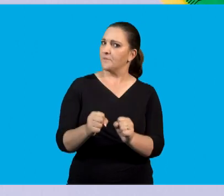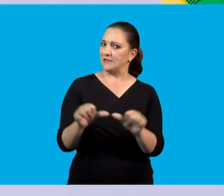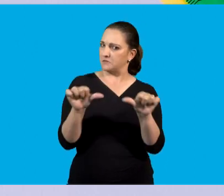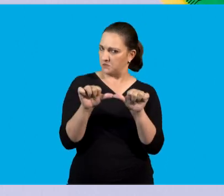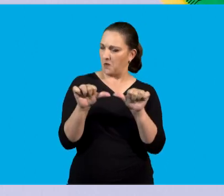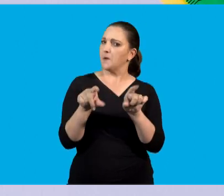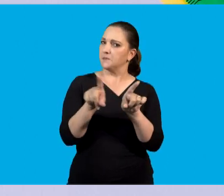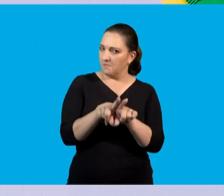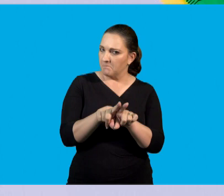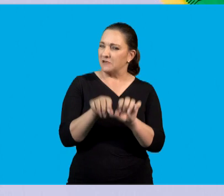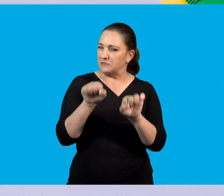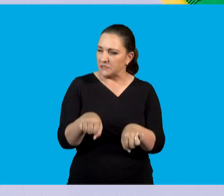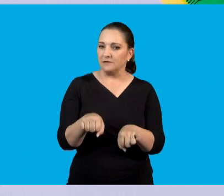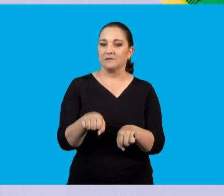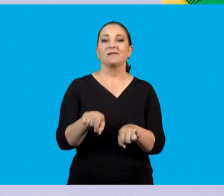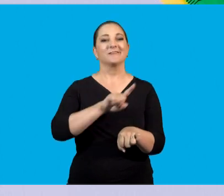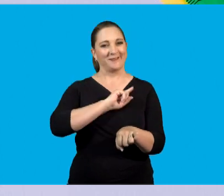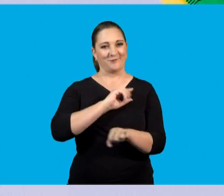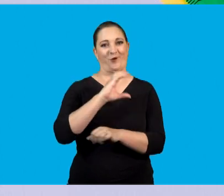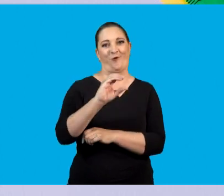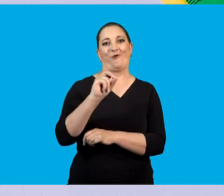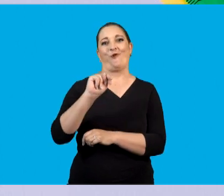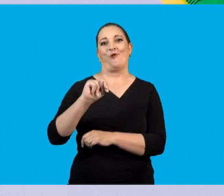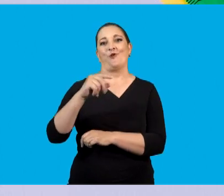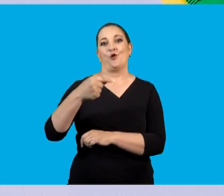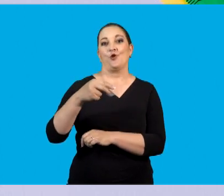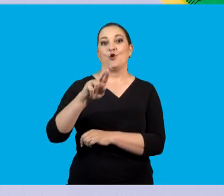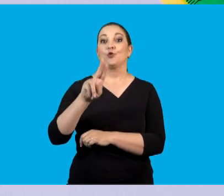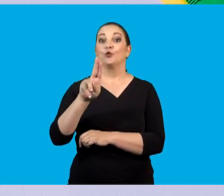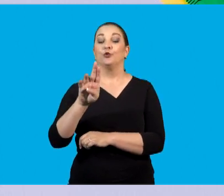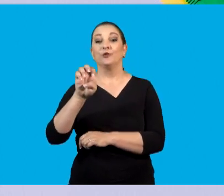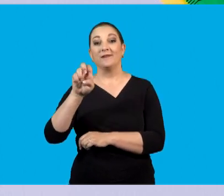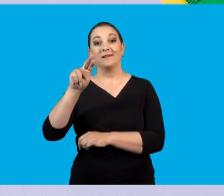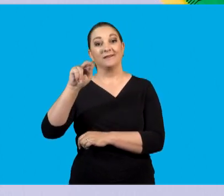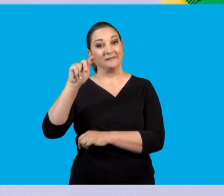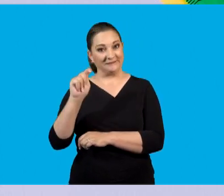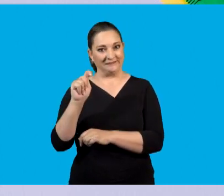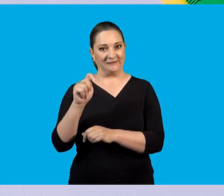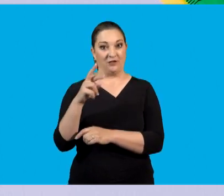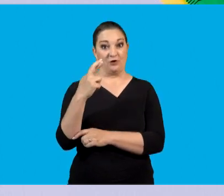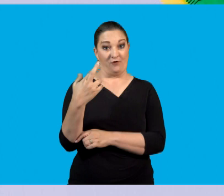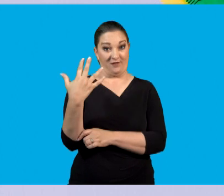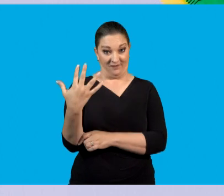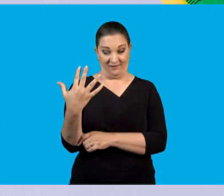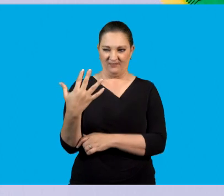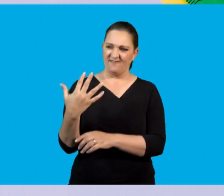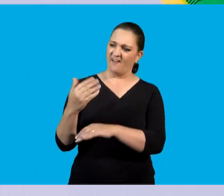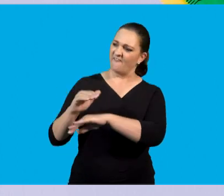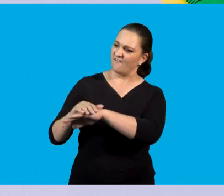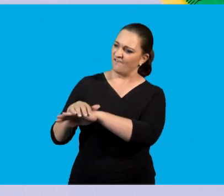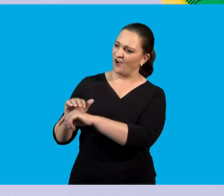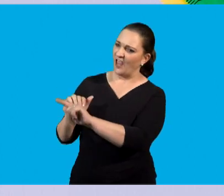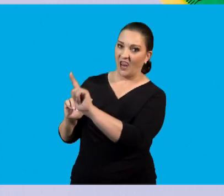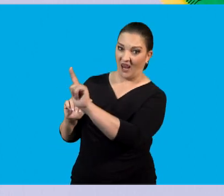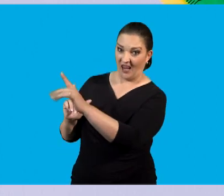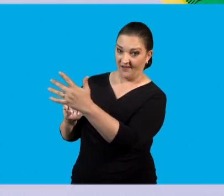the same size. They are congruent. If you put your right hand with your friend's left hand,